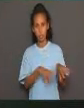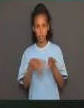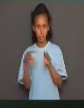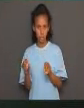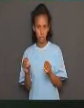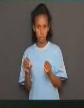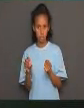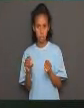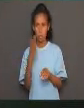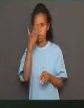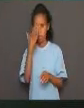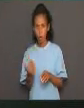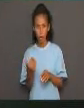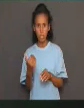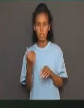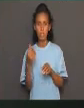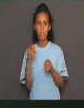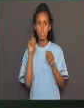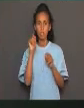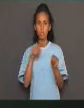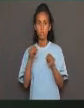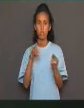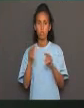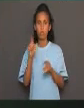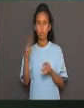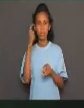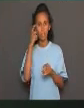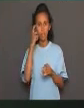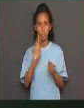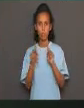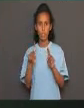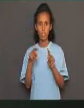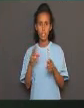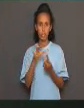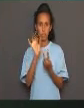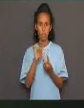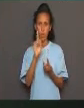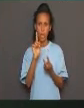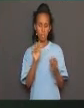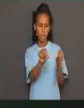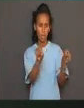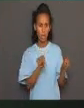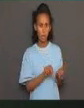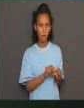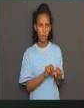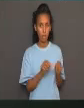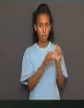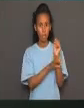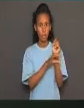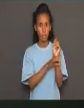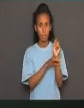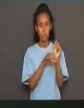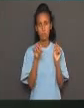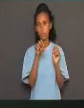Students, why do you think people choose to live in one area of the country over another?